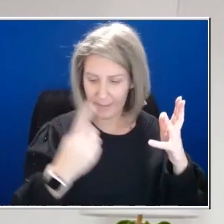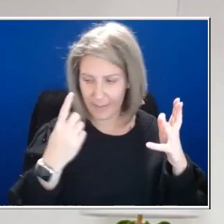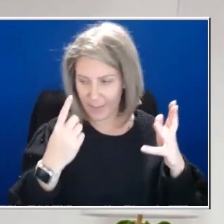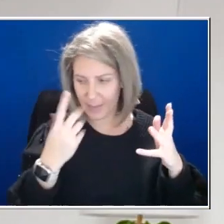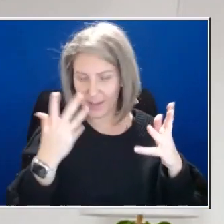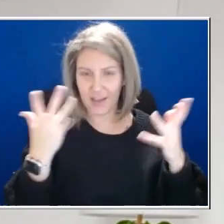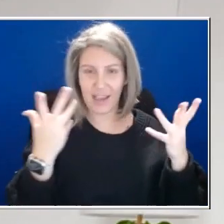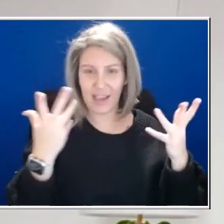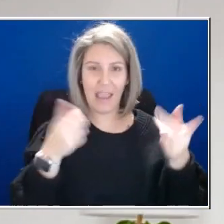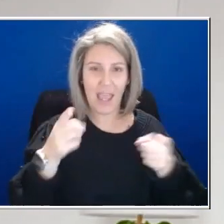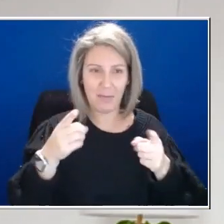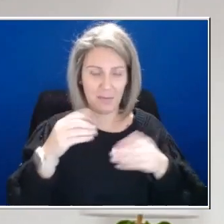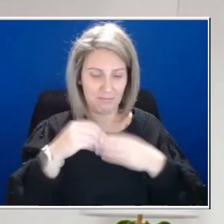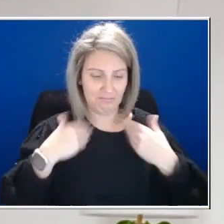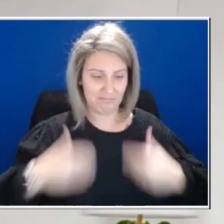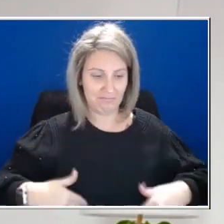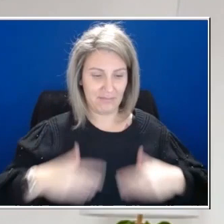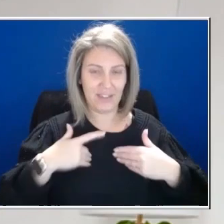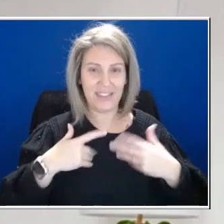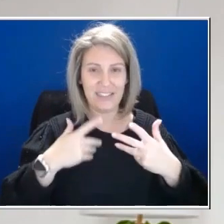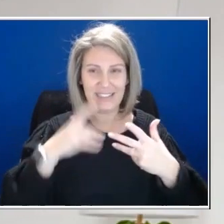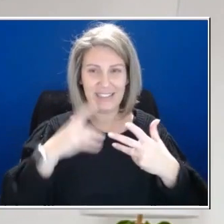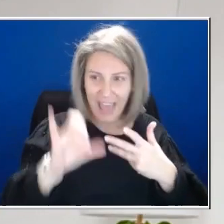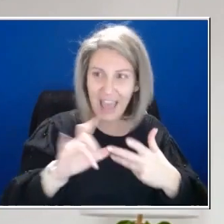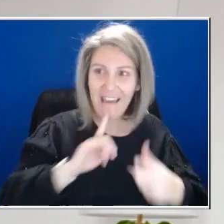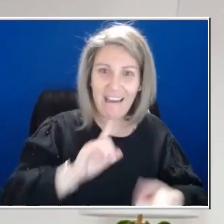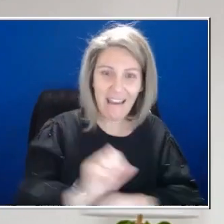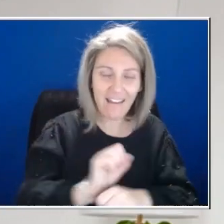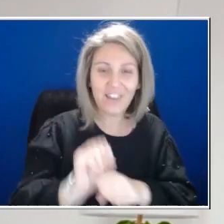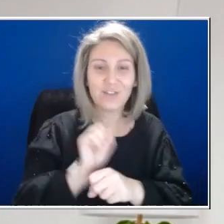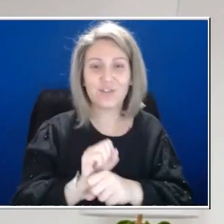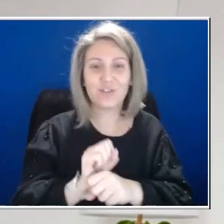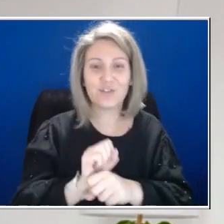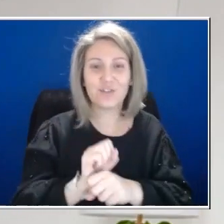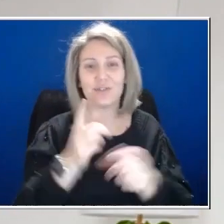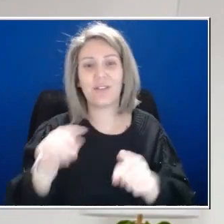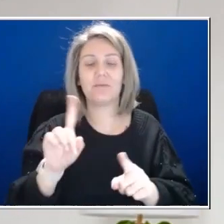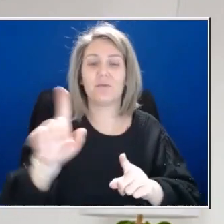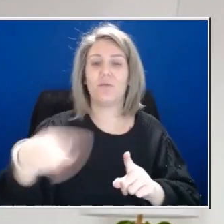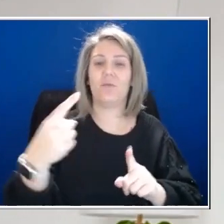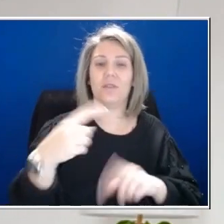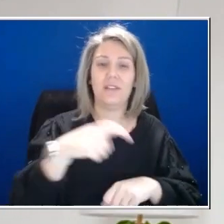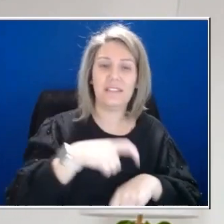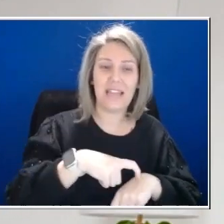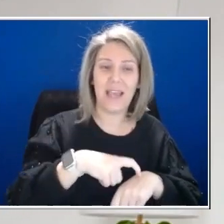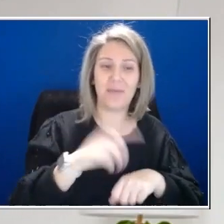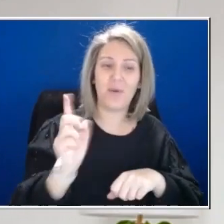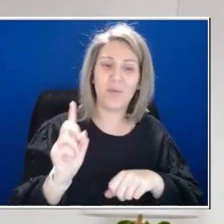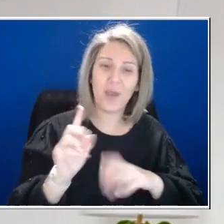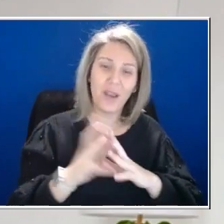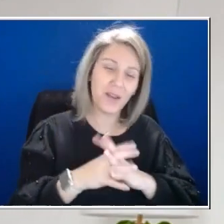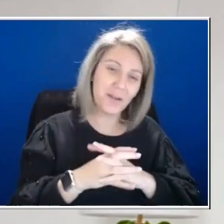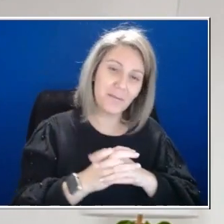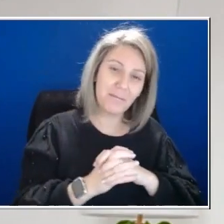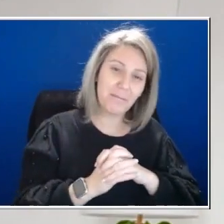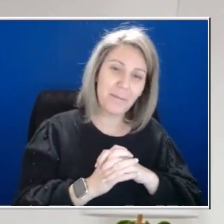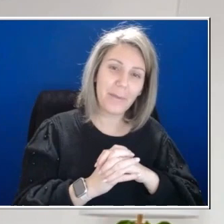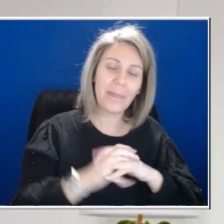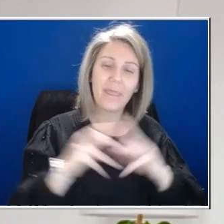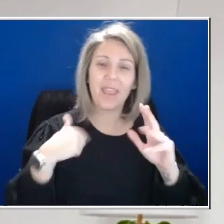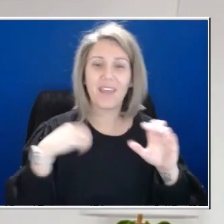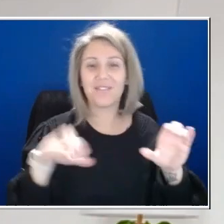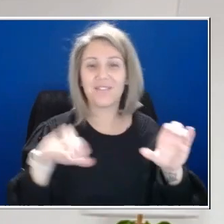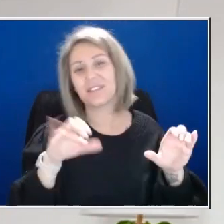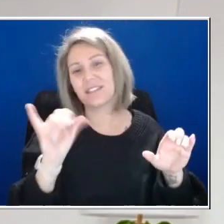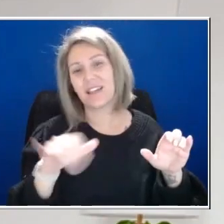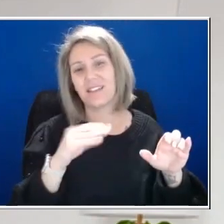going on, is that what's going on? And this has really been the only time where I have done that, and